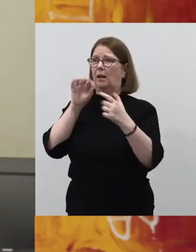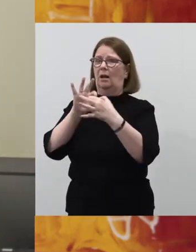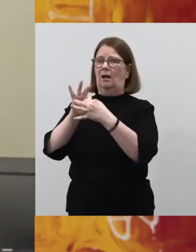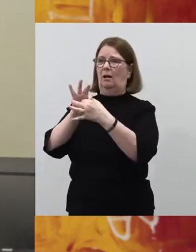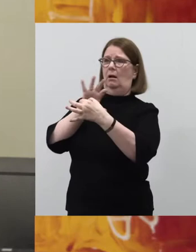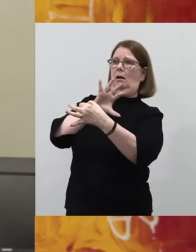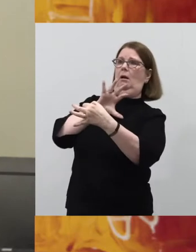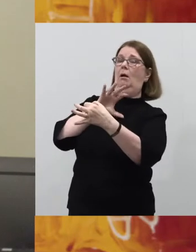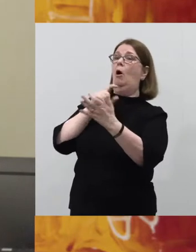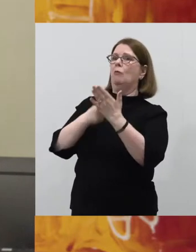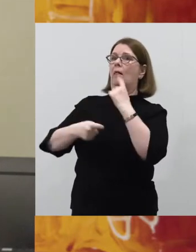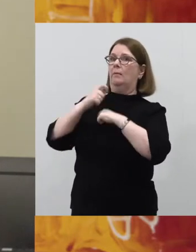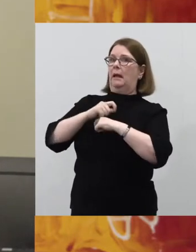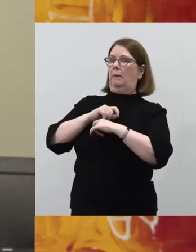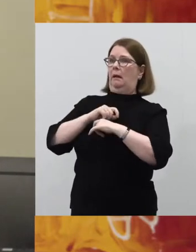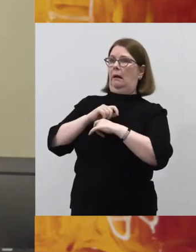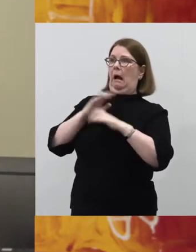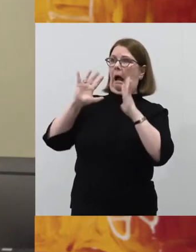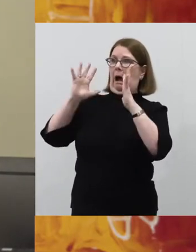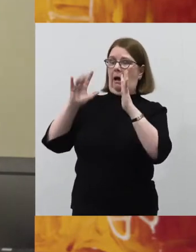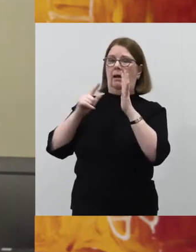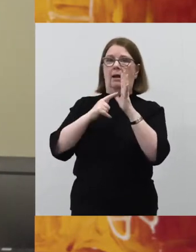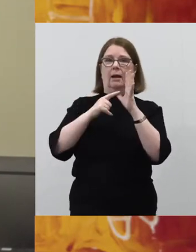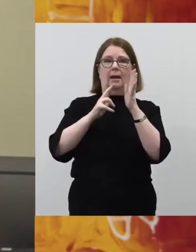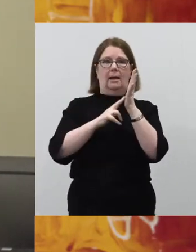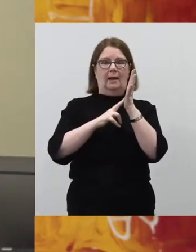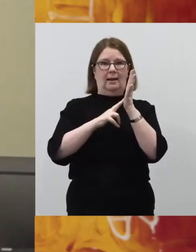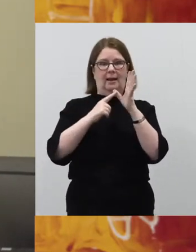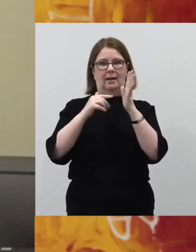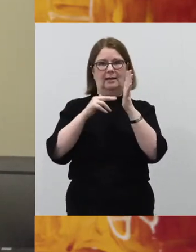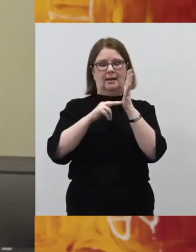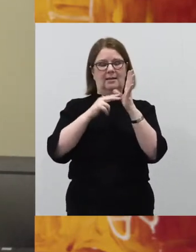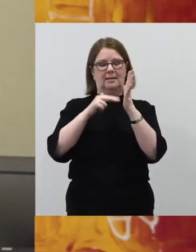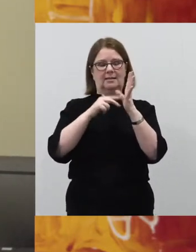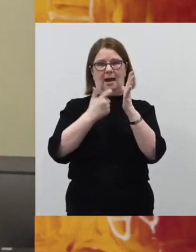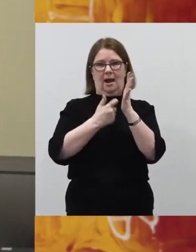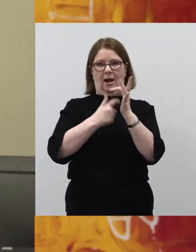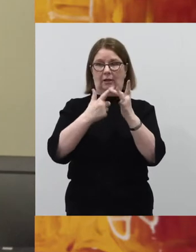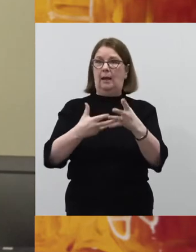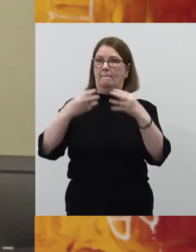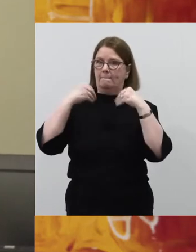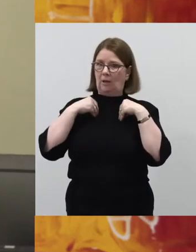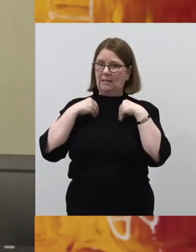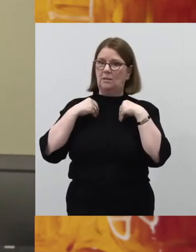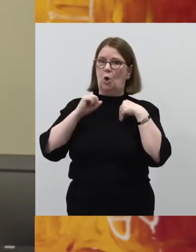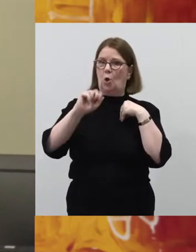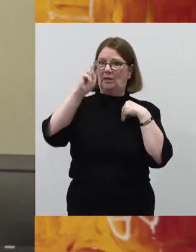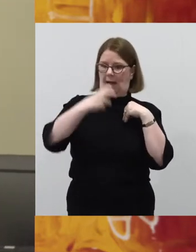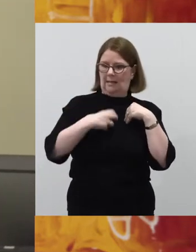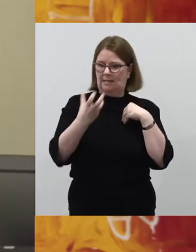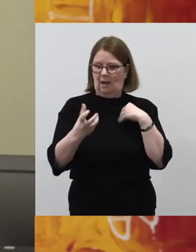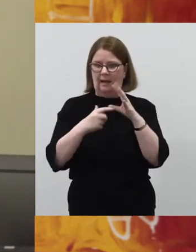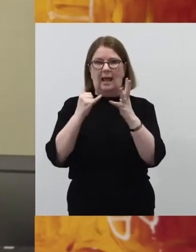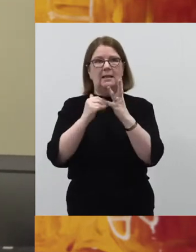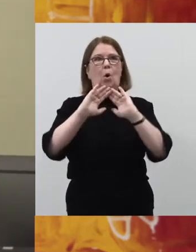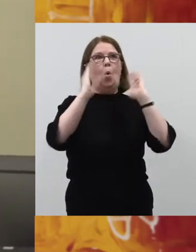This engagement enhances our ability for self-discovery, to learn who we are and how we can assimilate and,